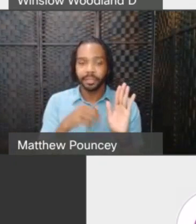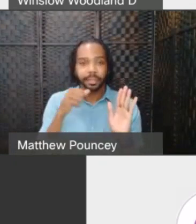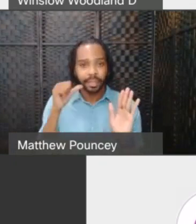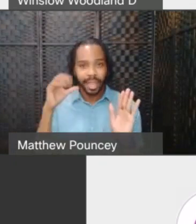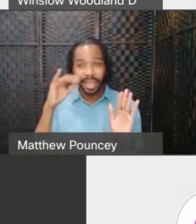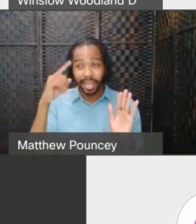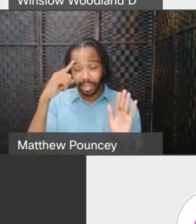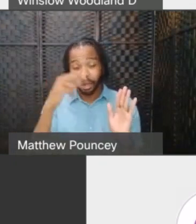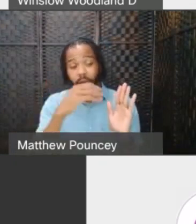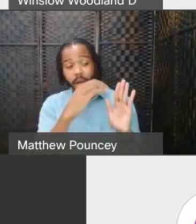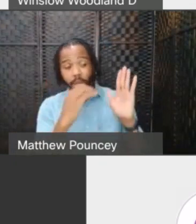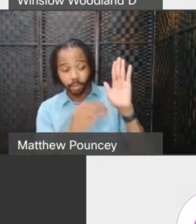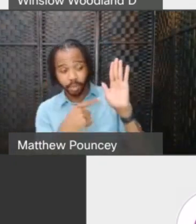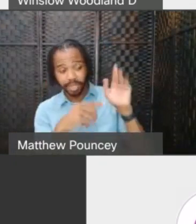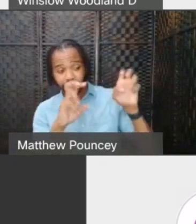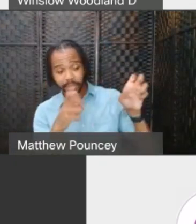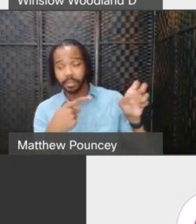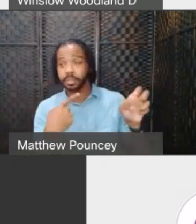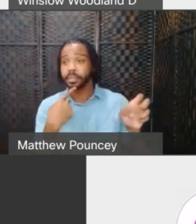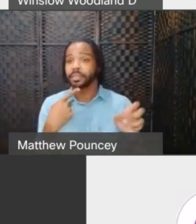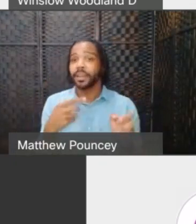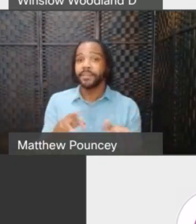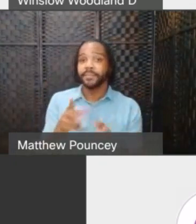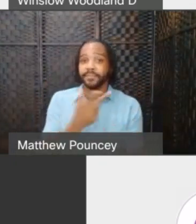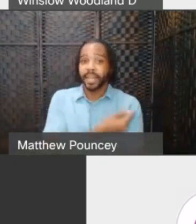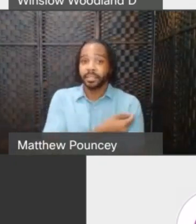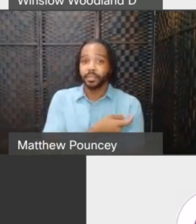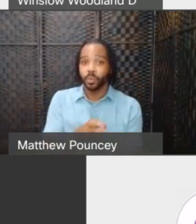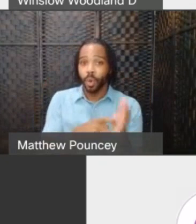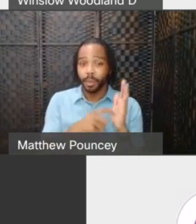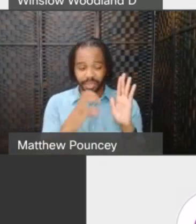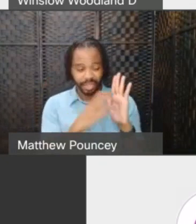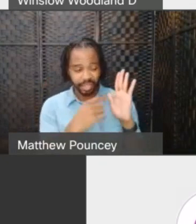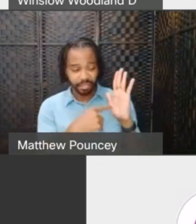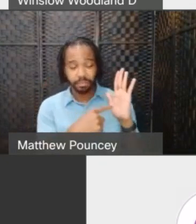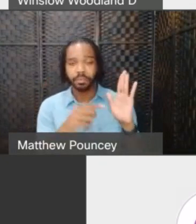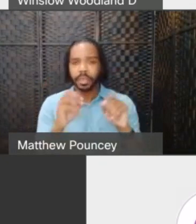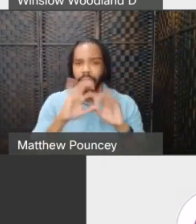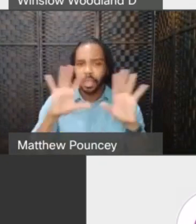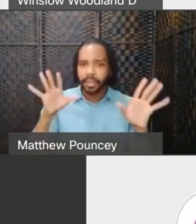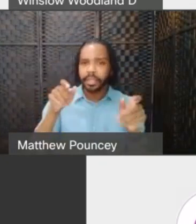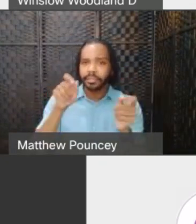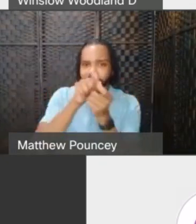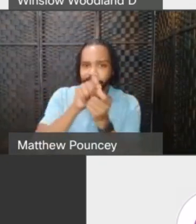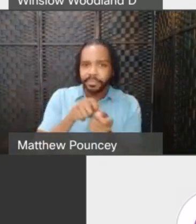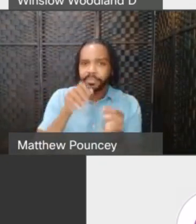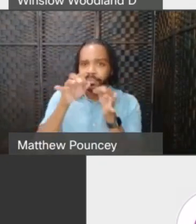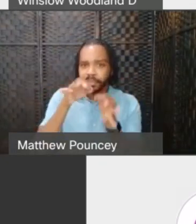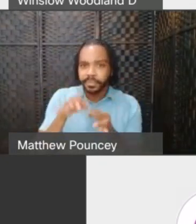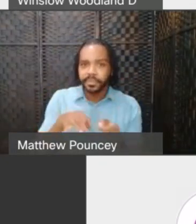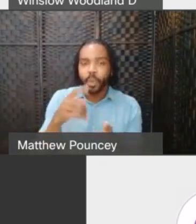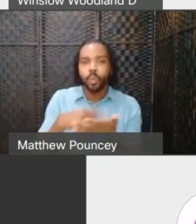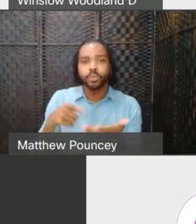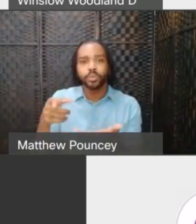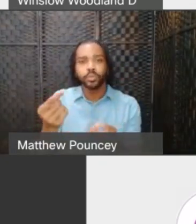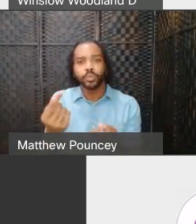the vaccination requirements section, it kind of clearly details what you would do